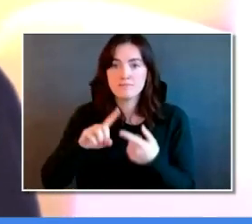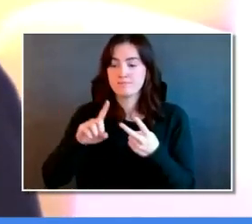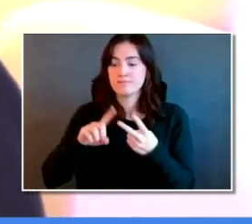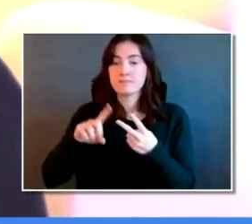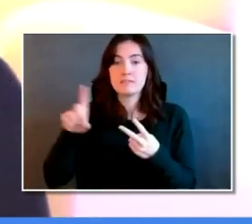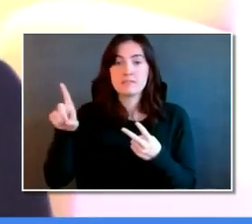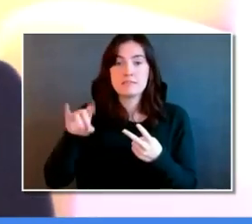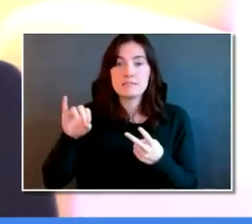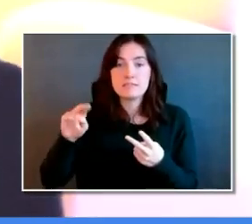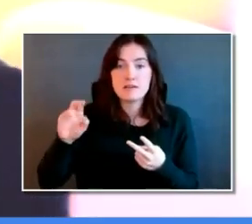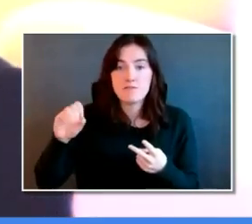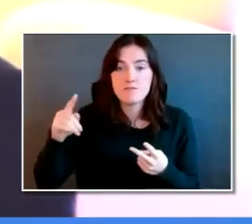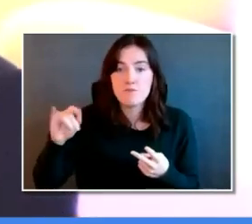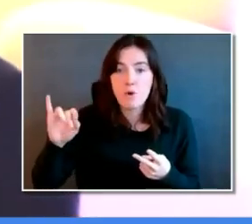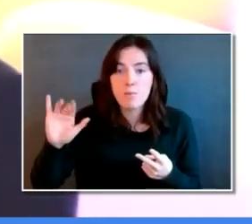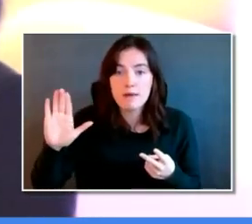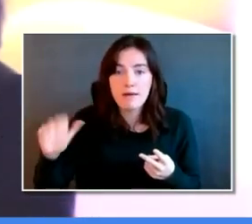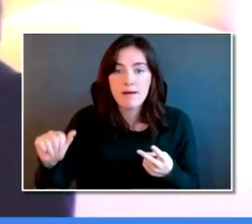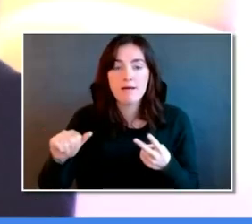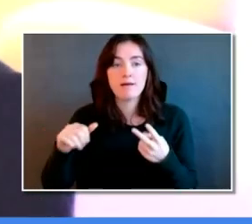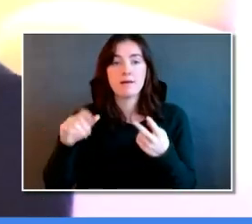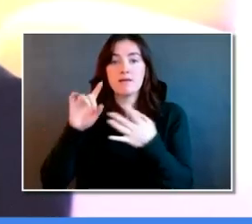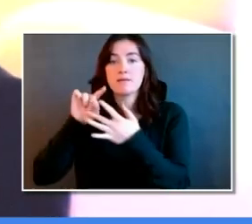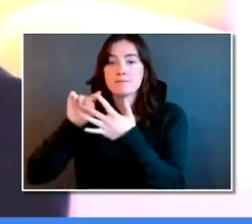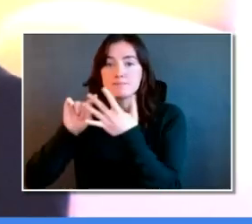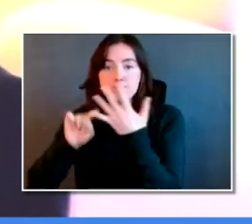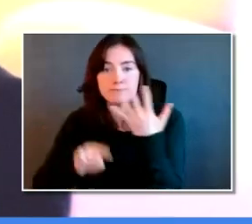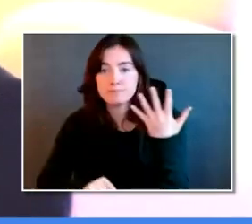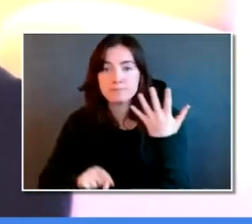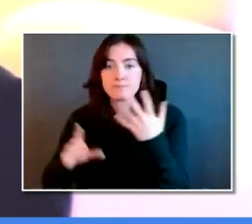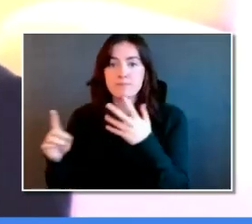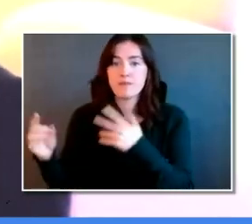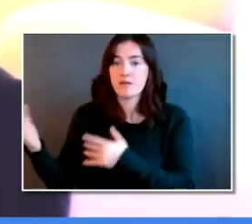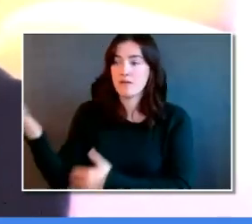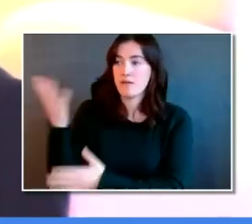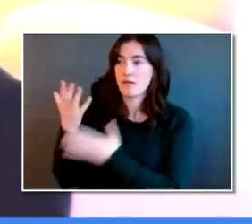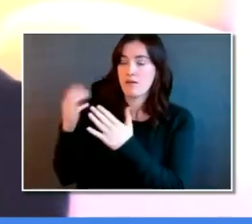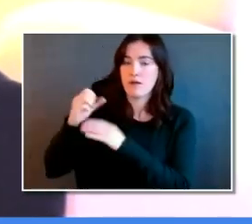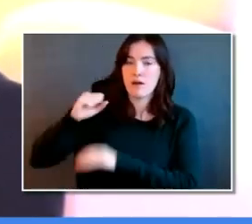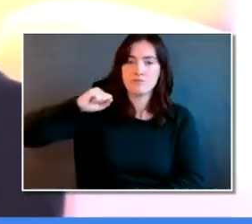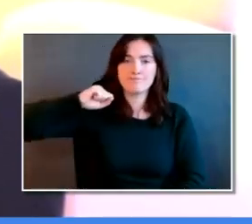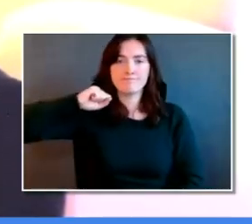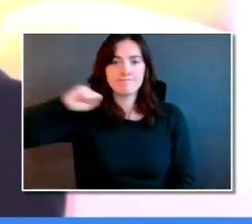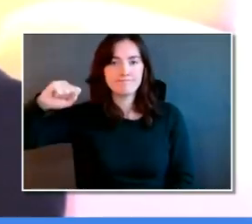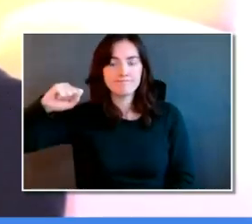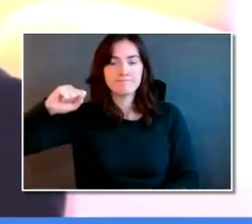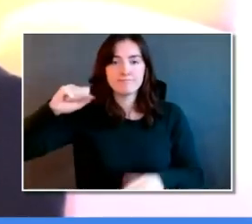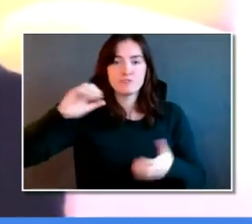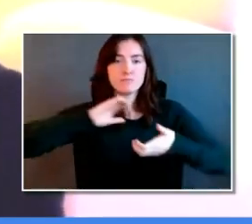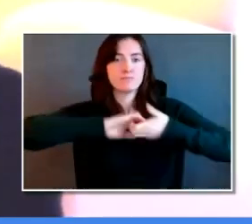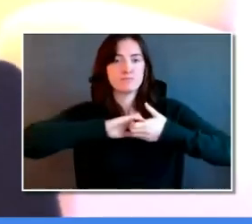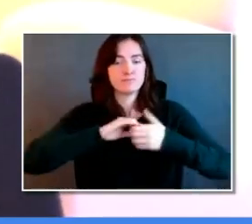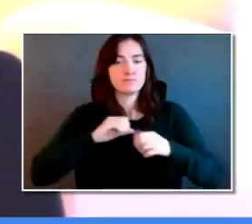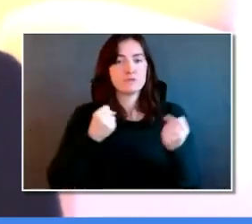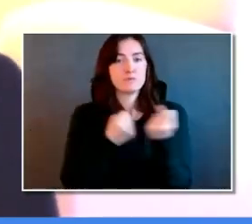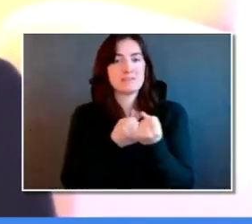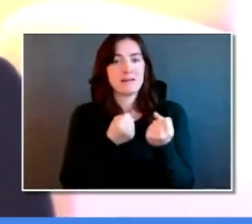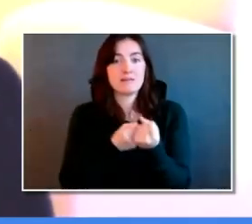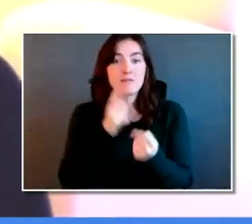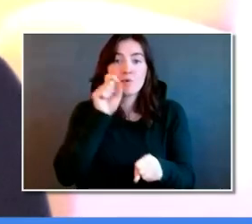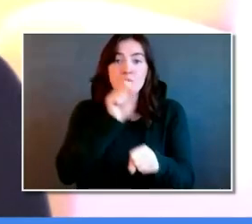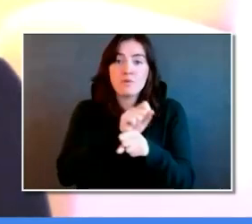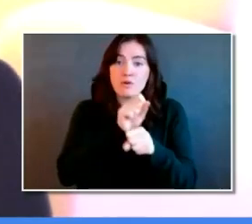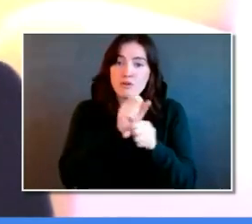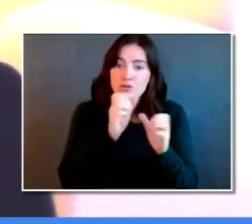to stand up courageously for our most vulnerable communities, for our students, for our workers, and demand what